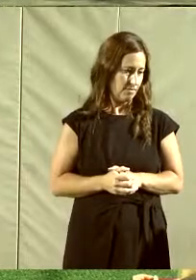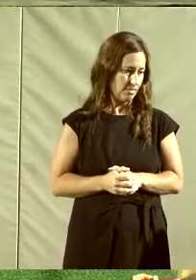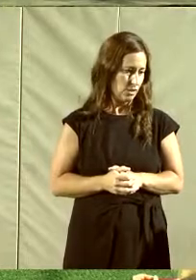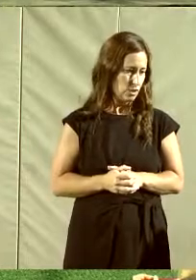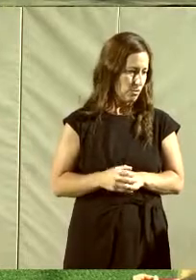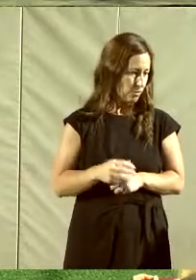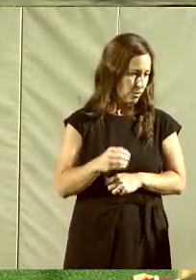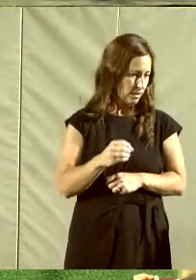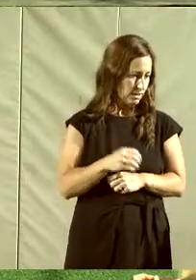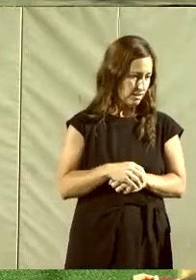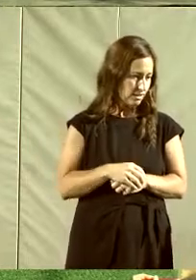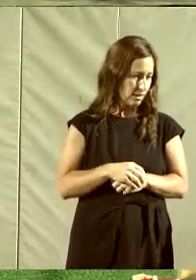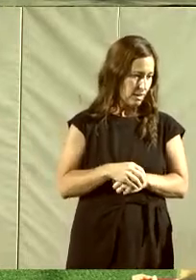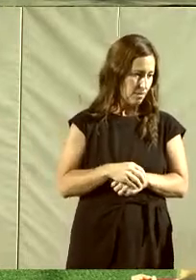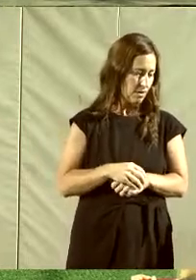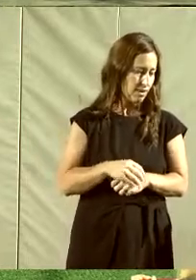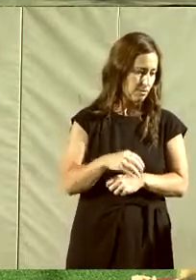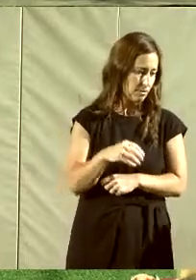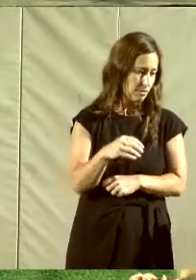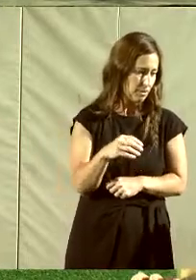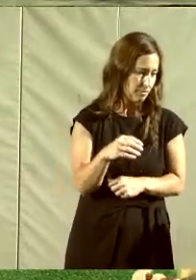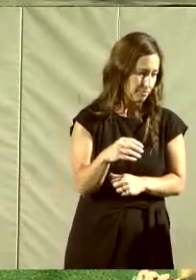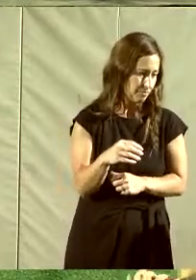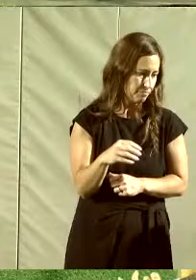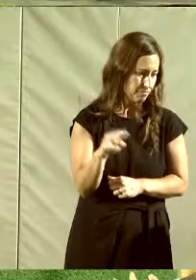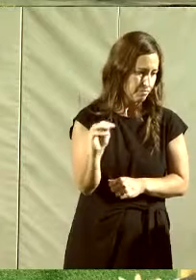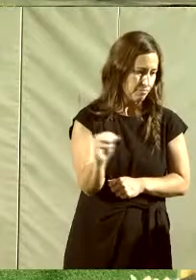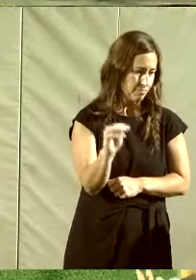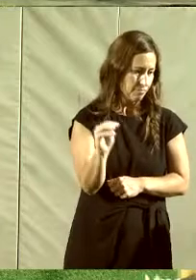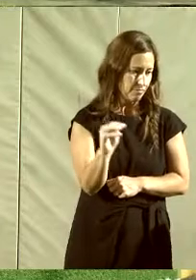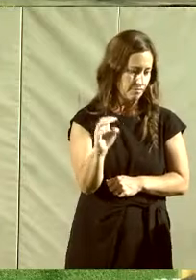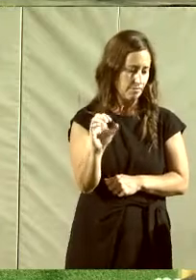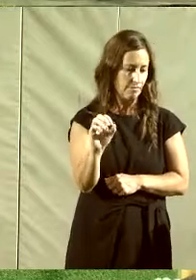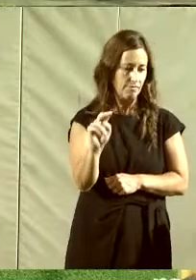Manuela Ann Serrano Lopez Andre.